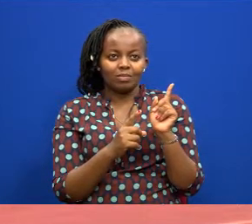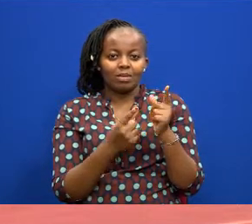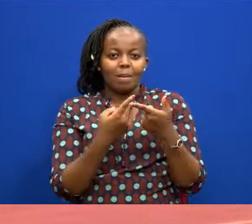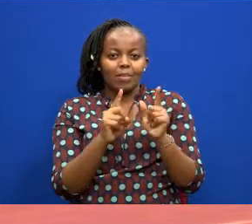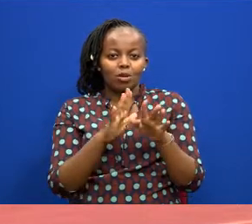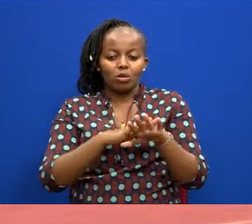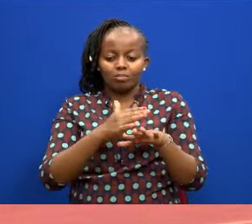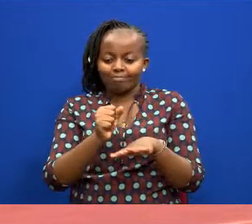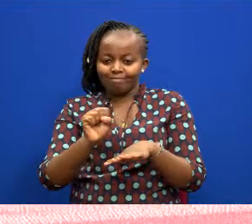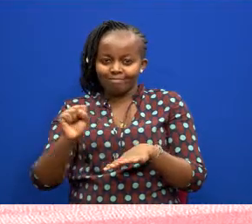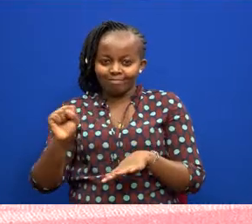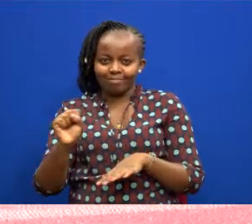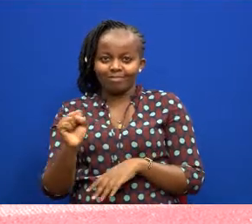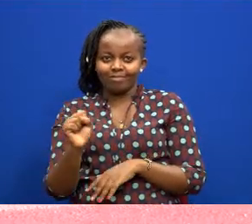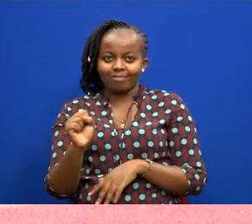but on the side.